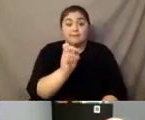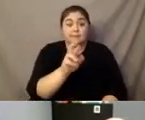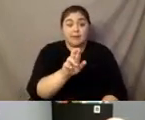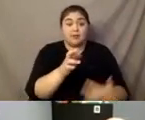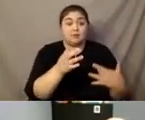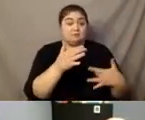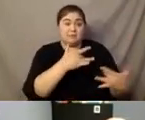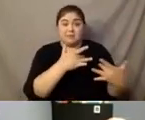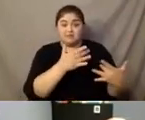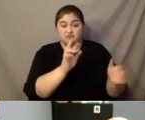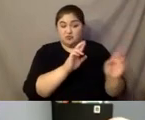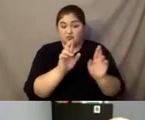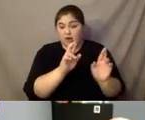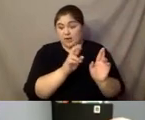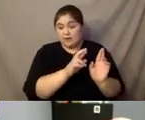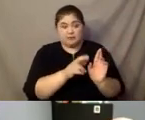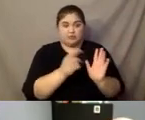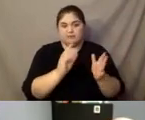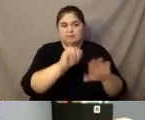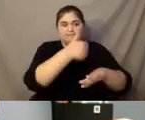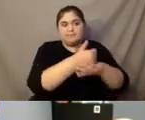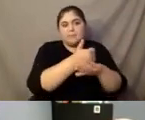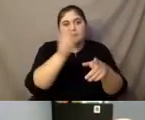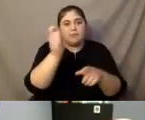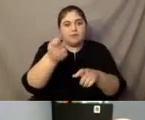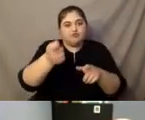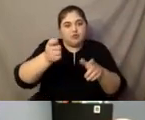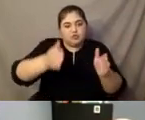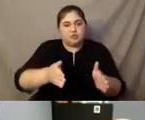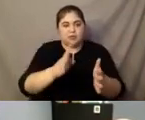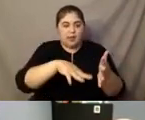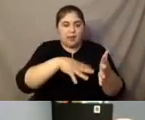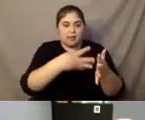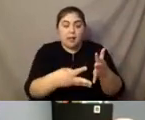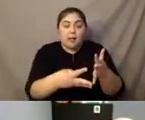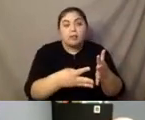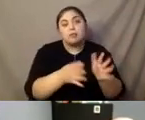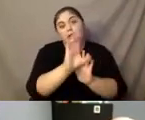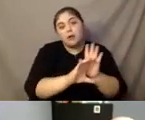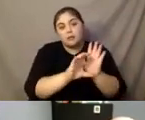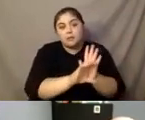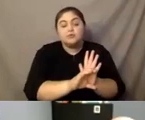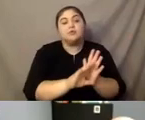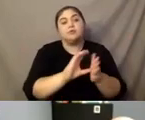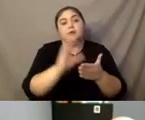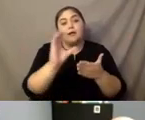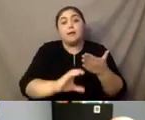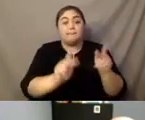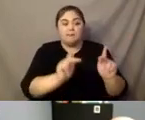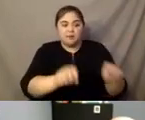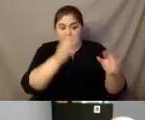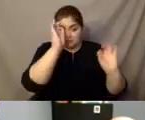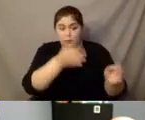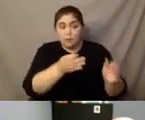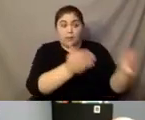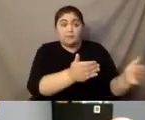ready to just be put on the judge's calendar and start being heard, and everyone can decide where it's going to go from there. However, if it's